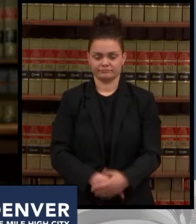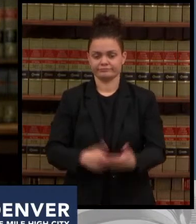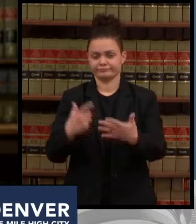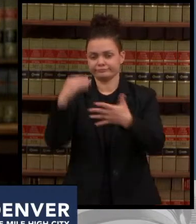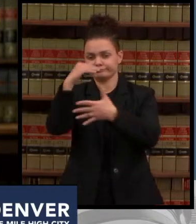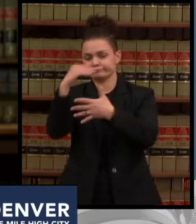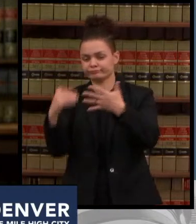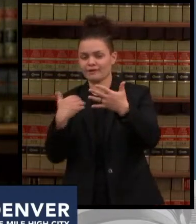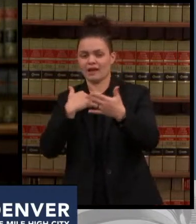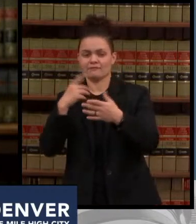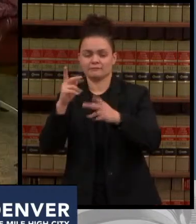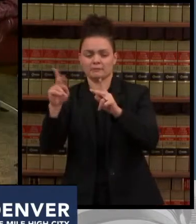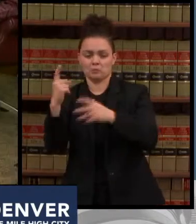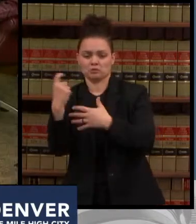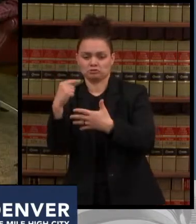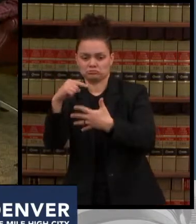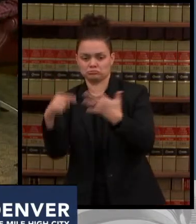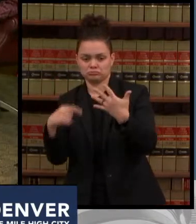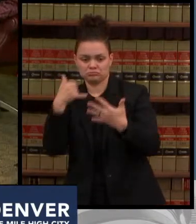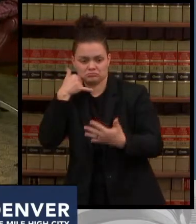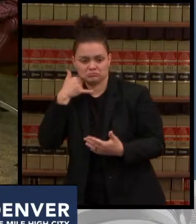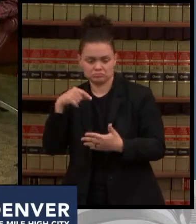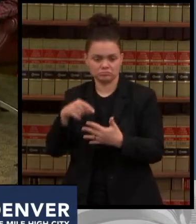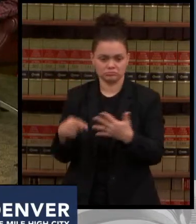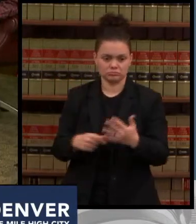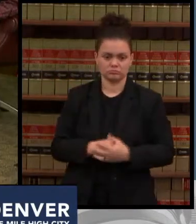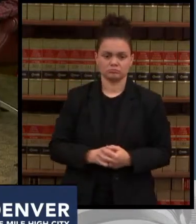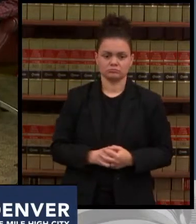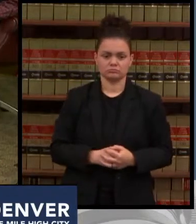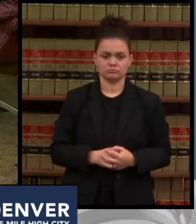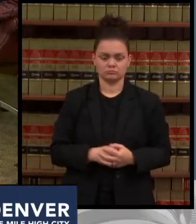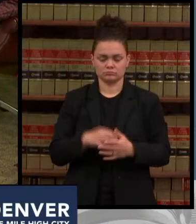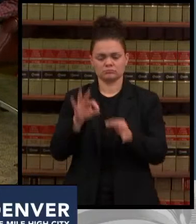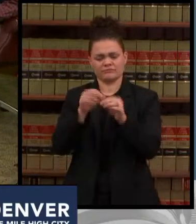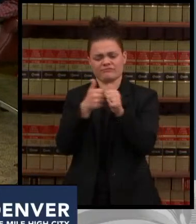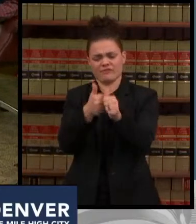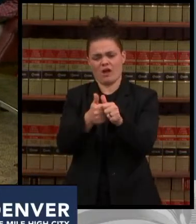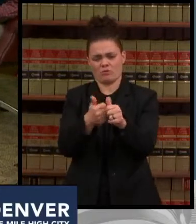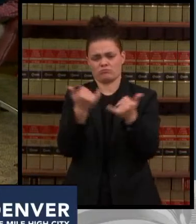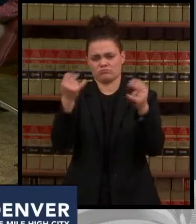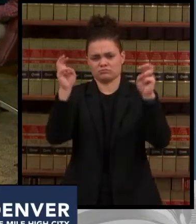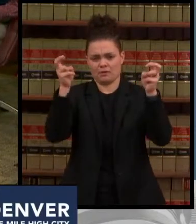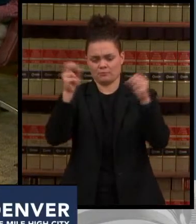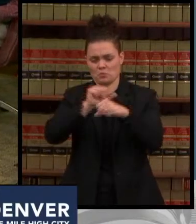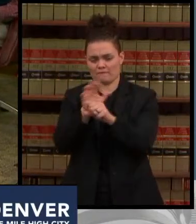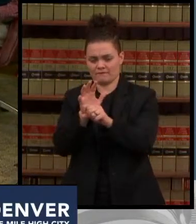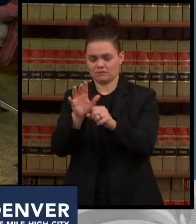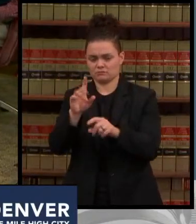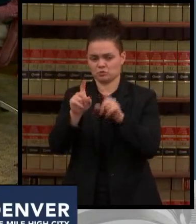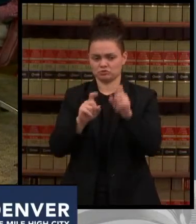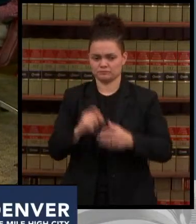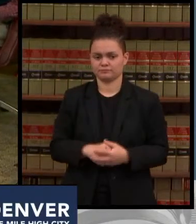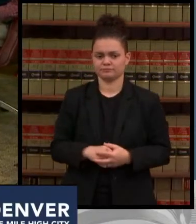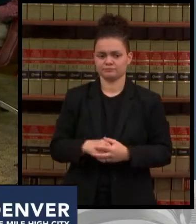topic of today's announcement. First up, we have Meg with Denver Post.